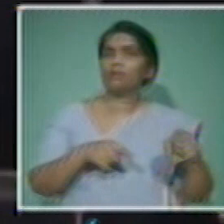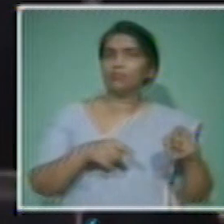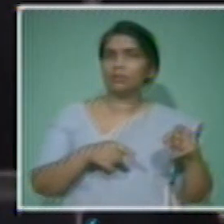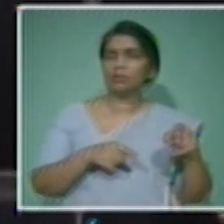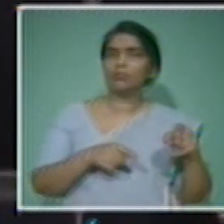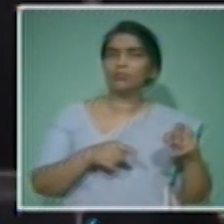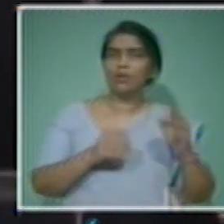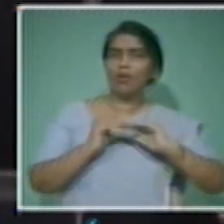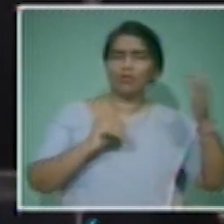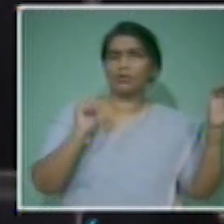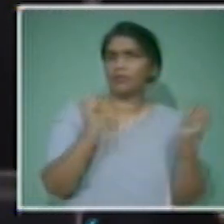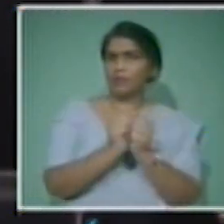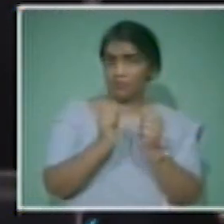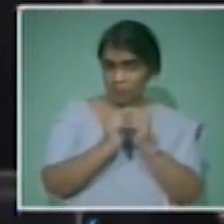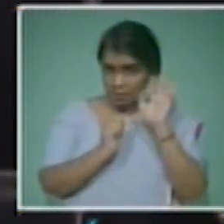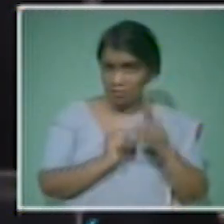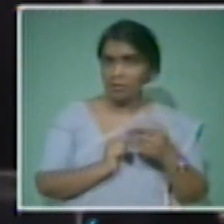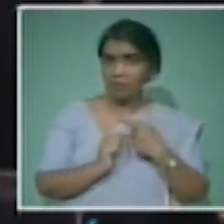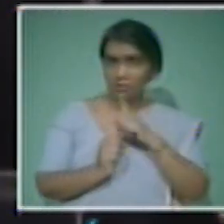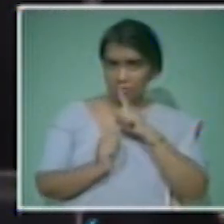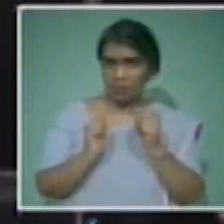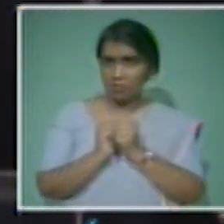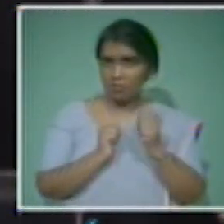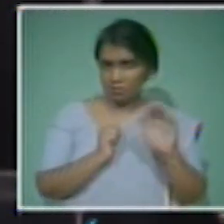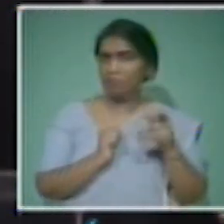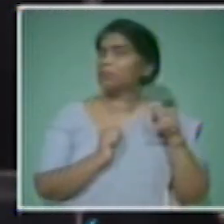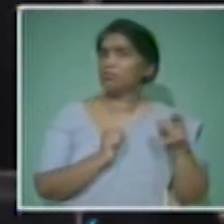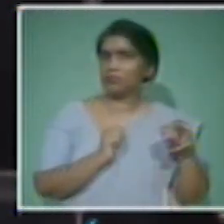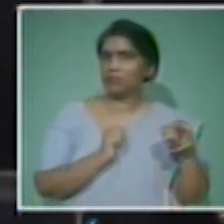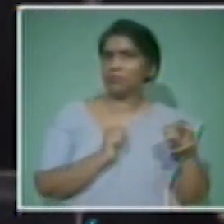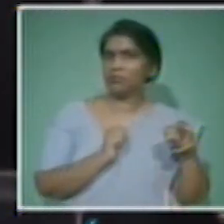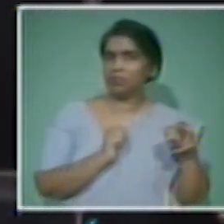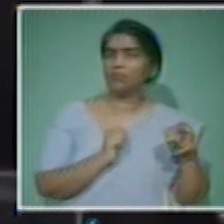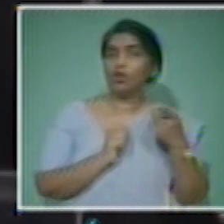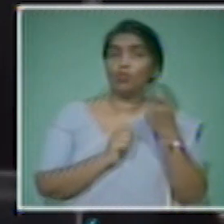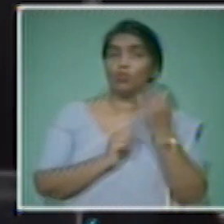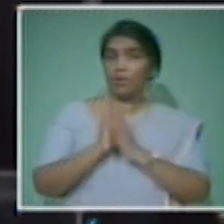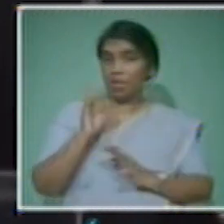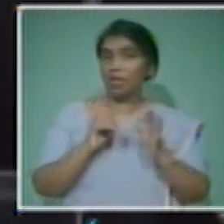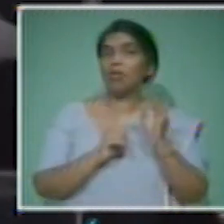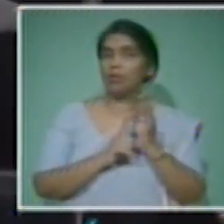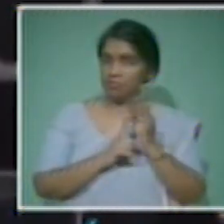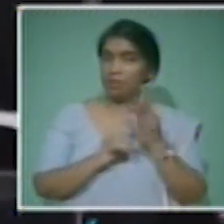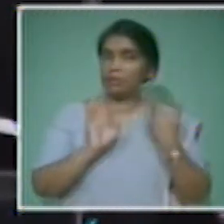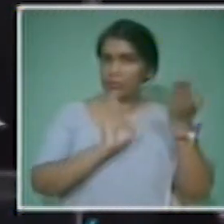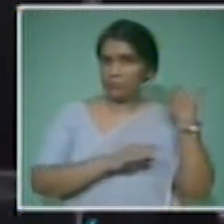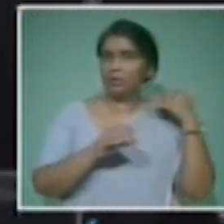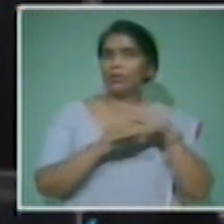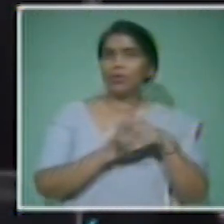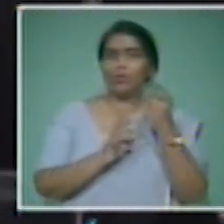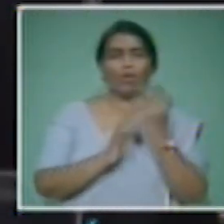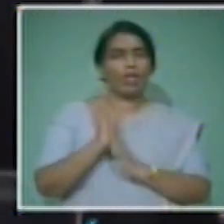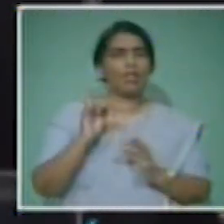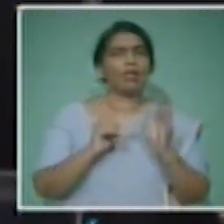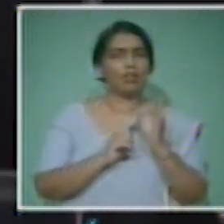decision, it has to be with the finance minister. I was the finance minister then. I am ready to